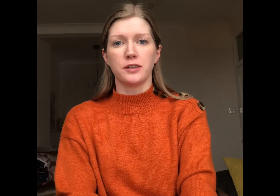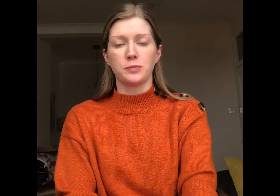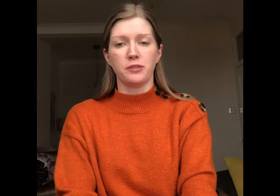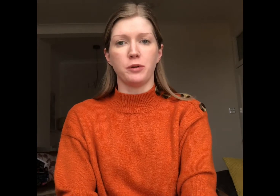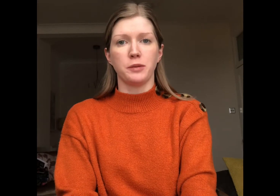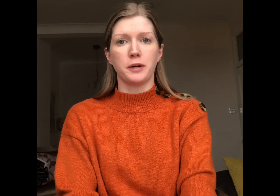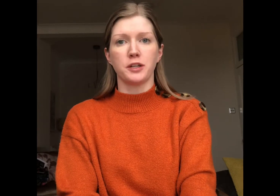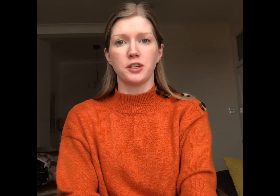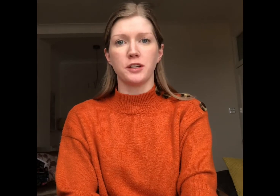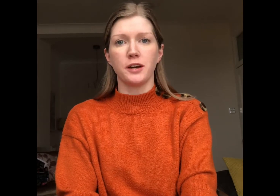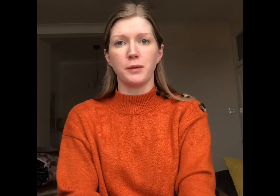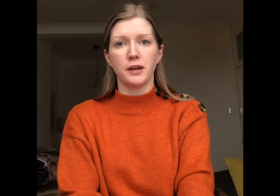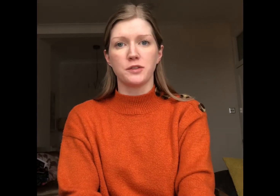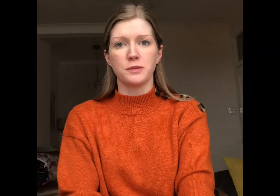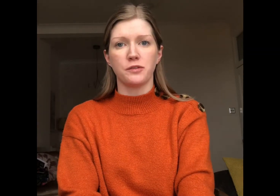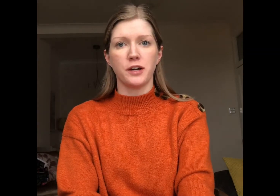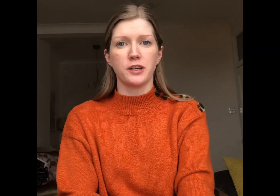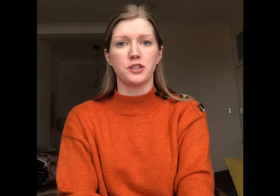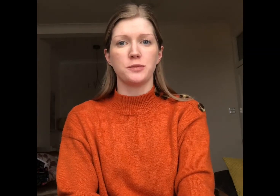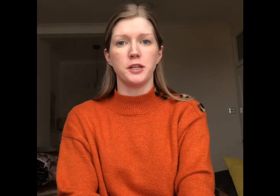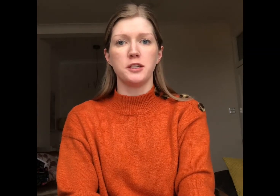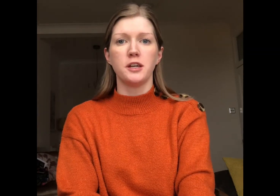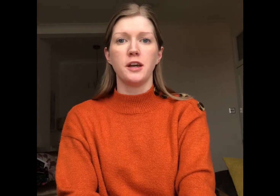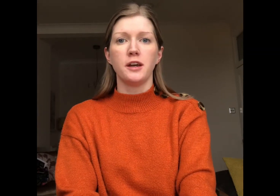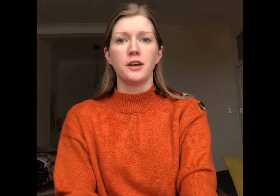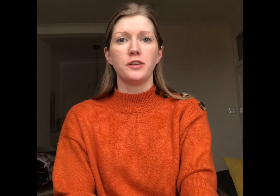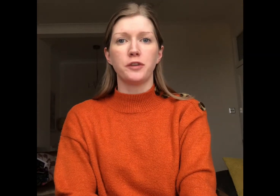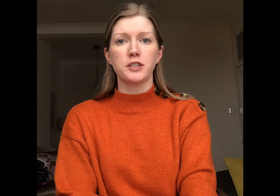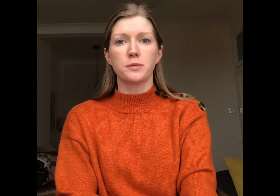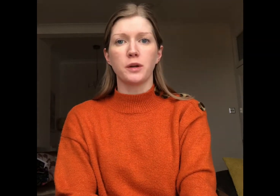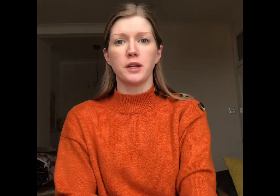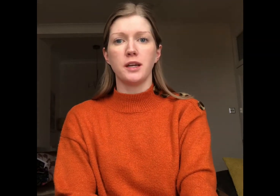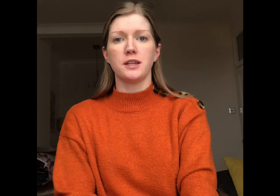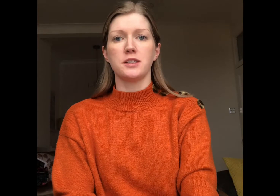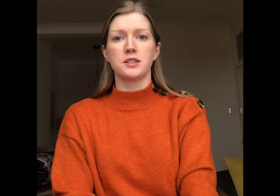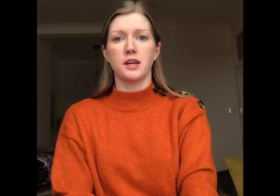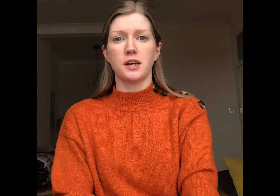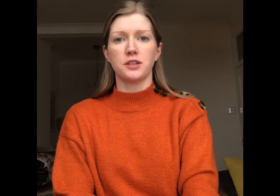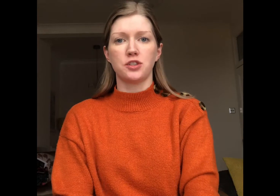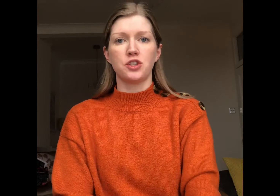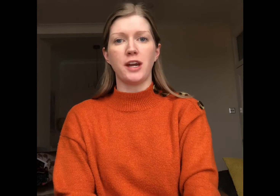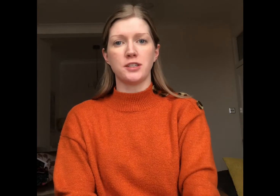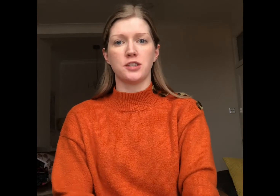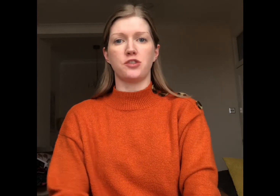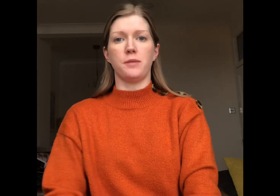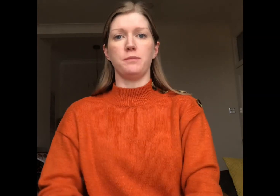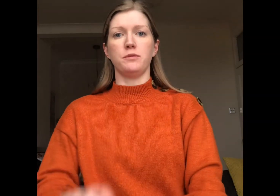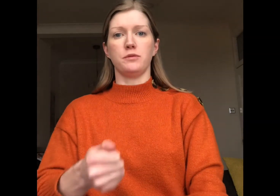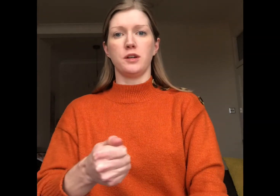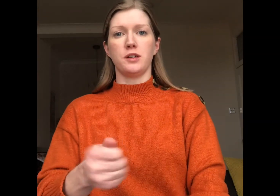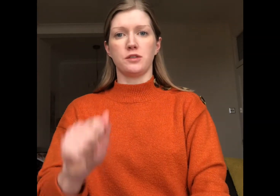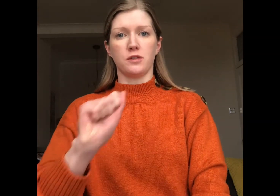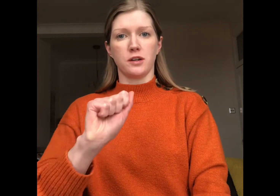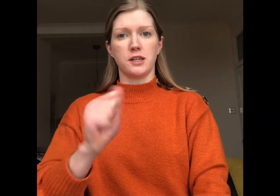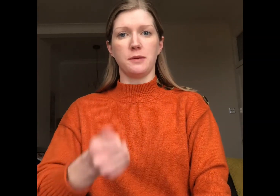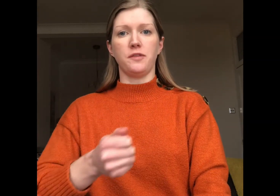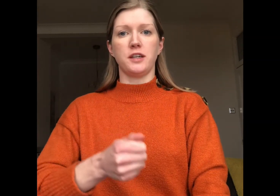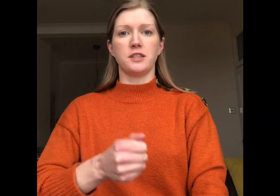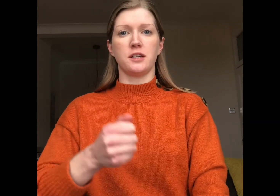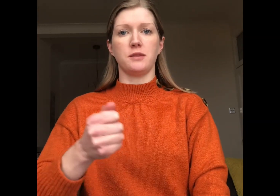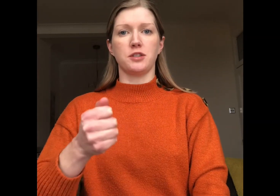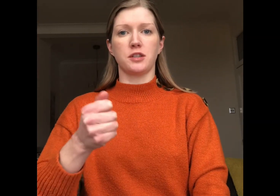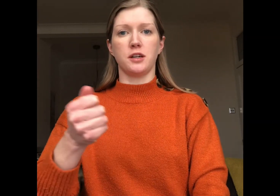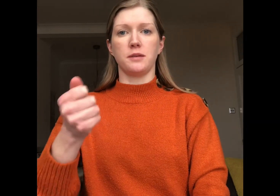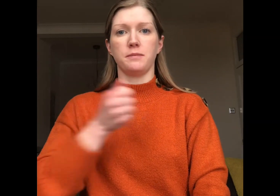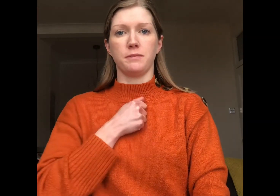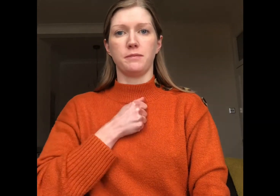a little bit of body percussion, and we have some different actions we need. The first one is a chest drum. So I'm going to take my fist,